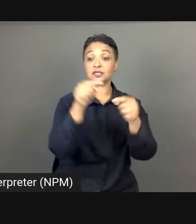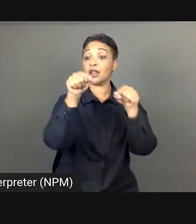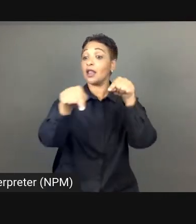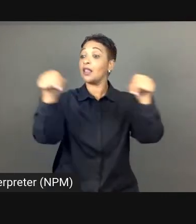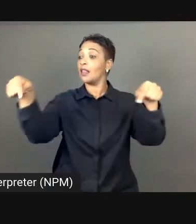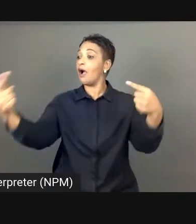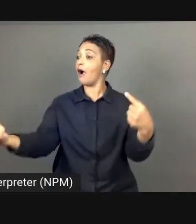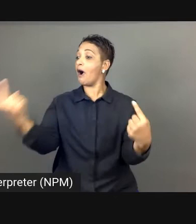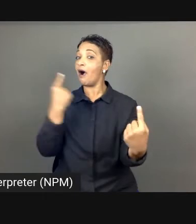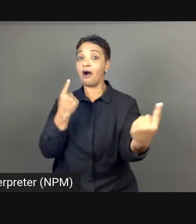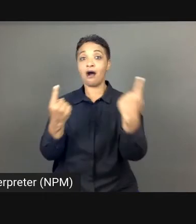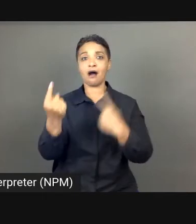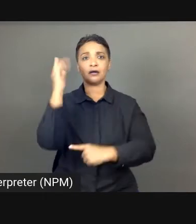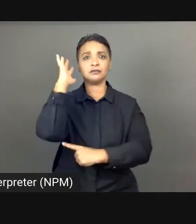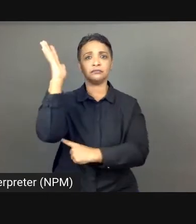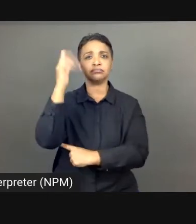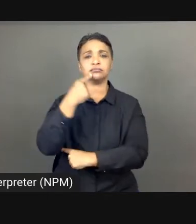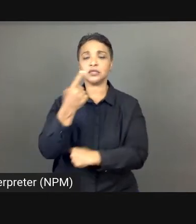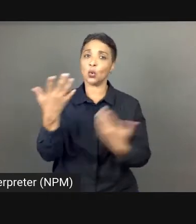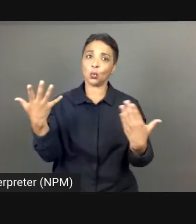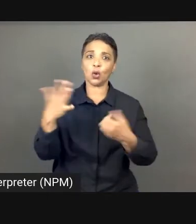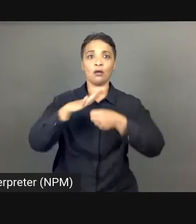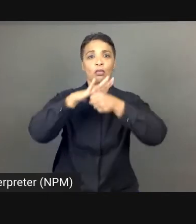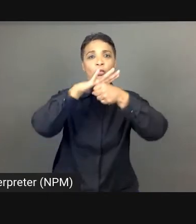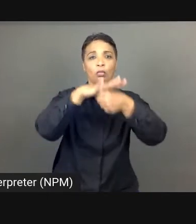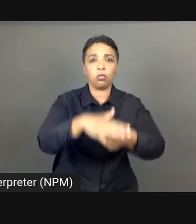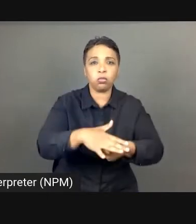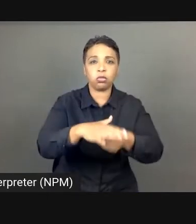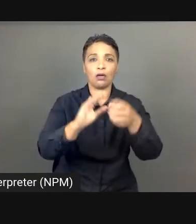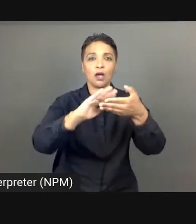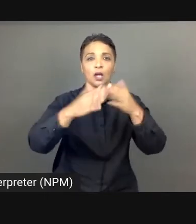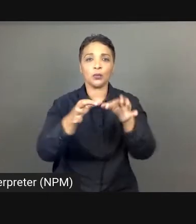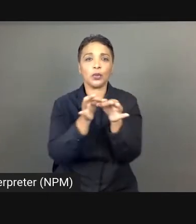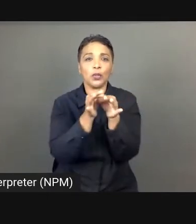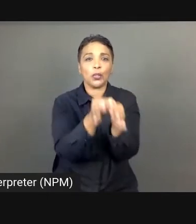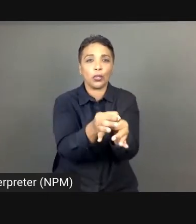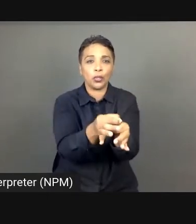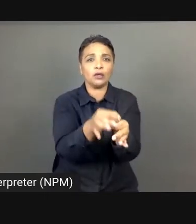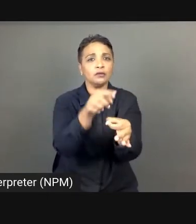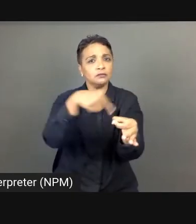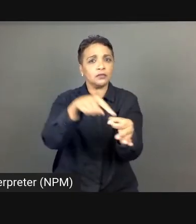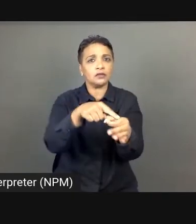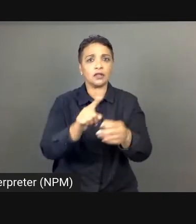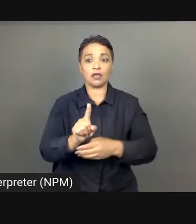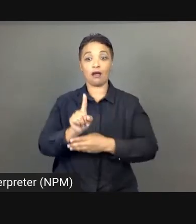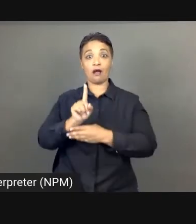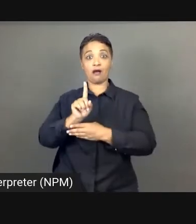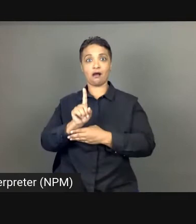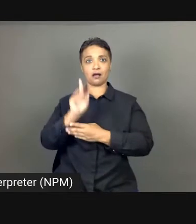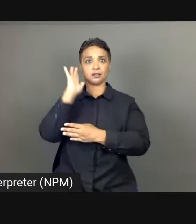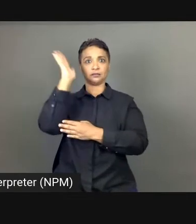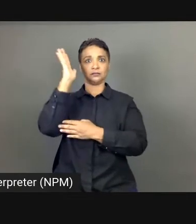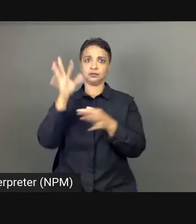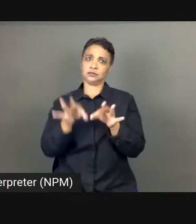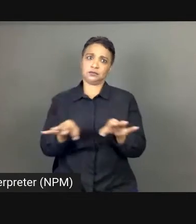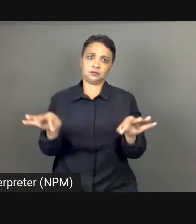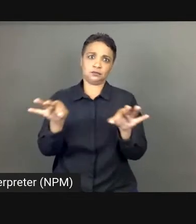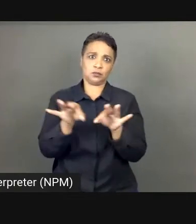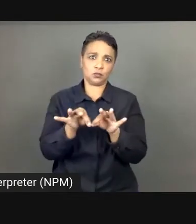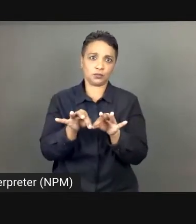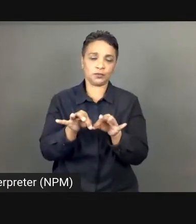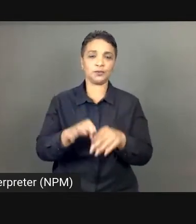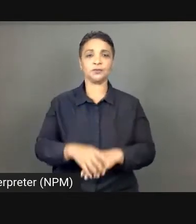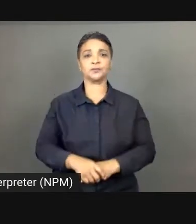increasing participation of people from marginalized communities has brought about real change. Many of us will be familiar